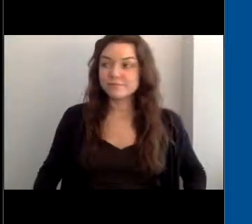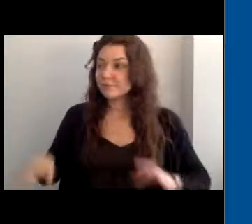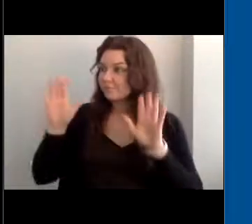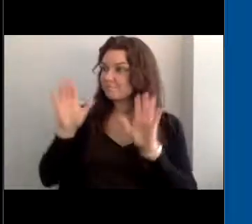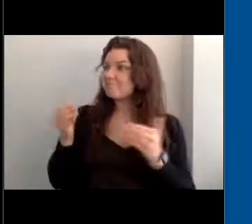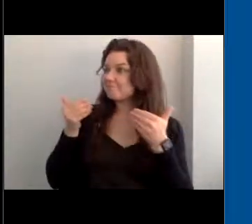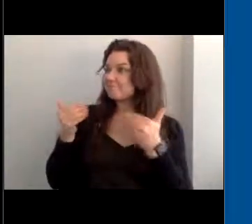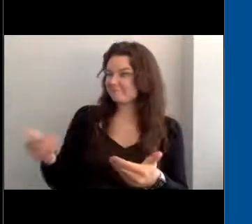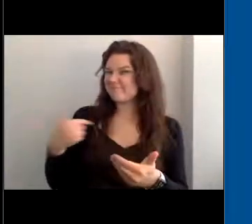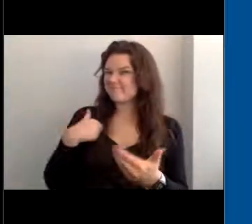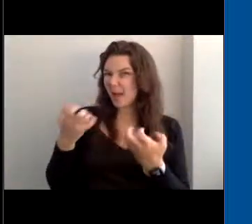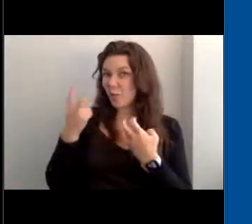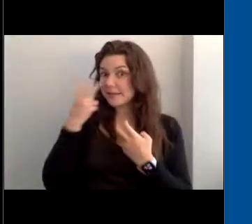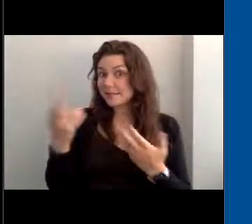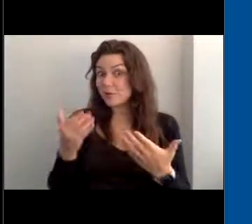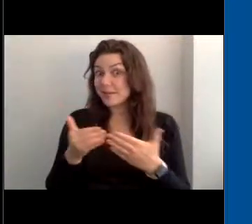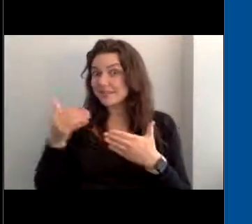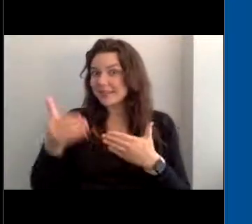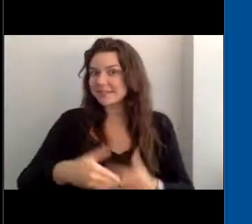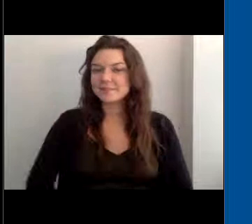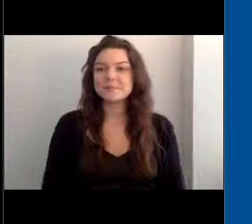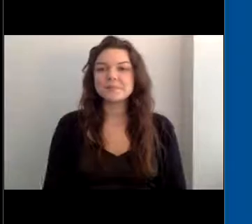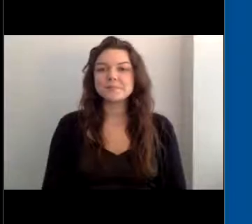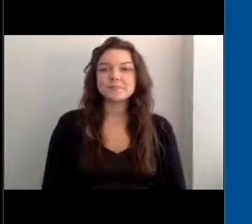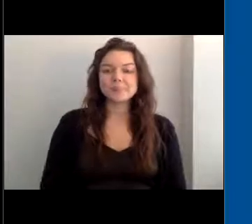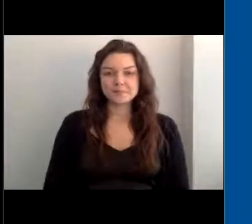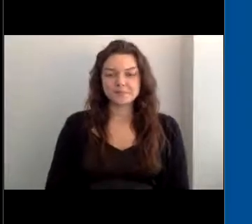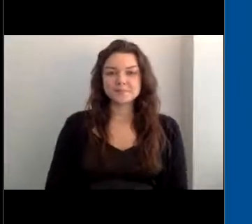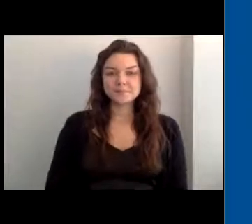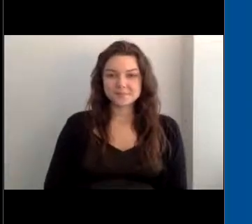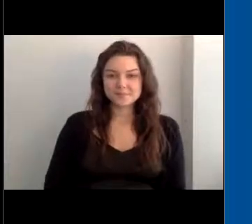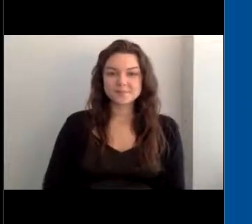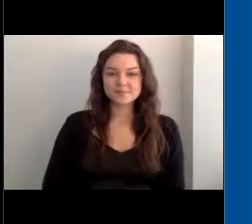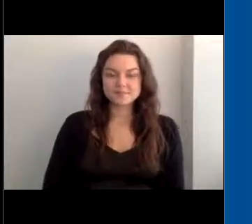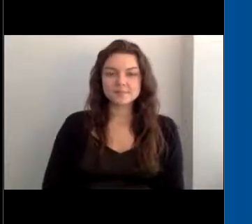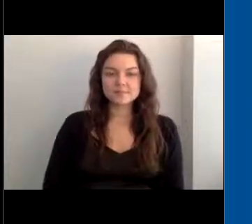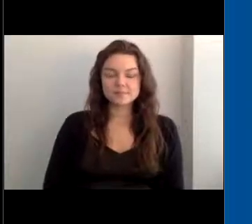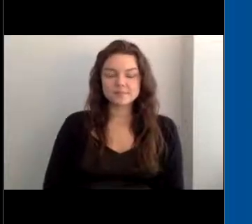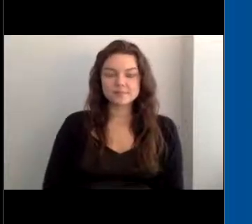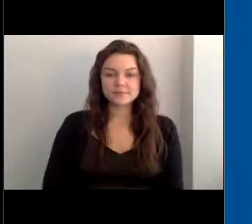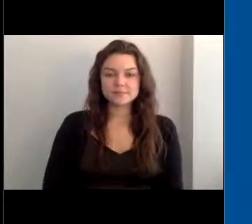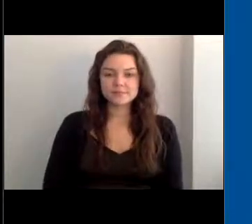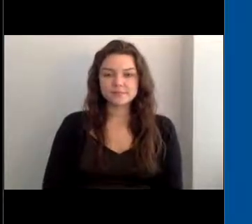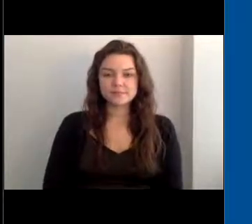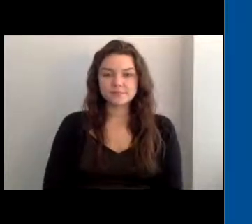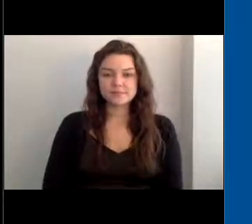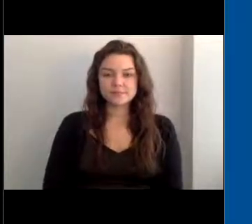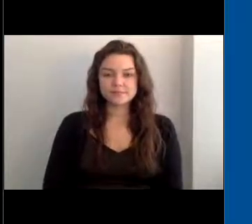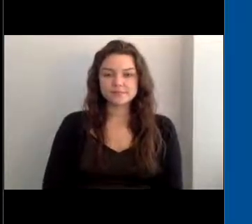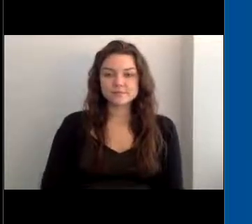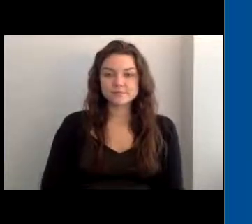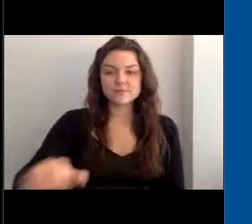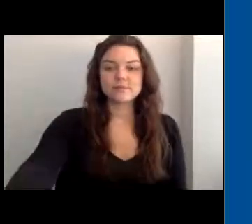because I want to see what's next, Kelly. Okay. All right. So we looked at